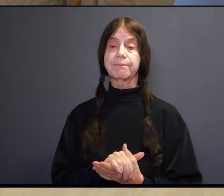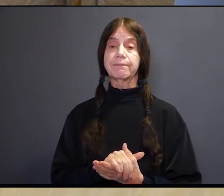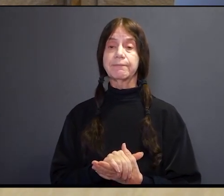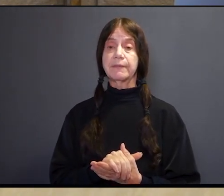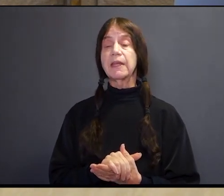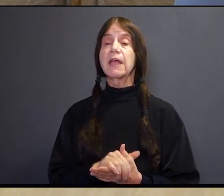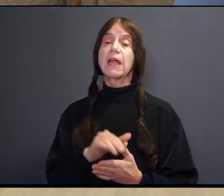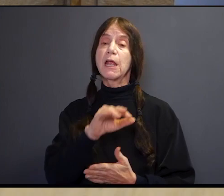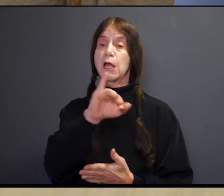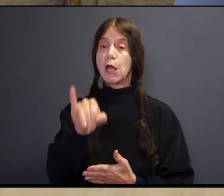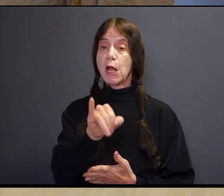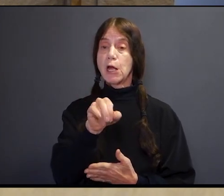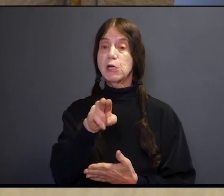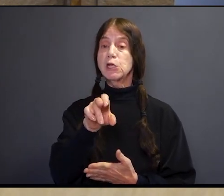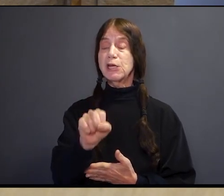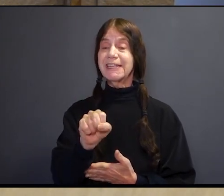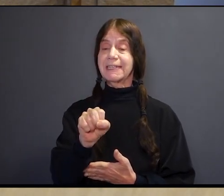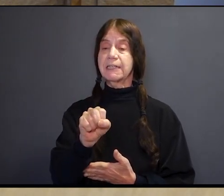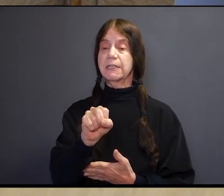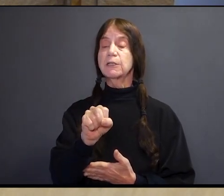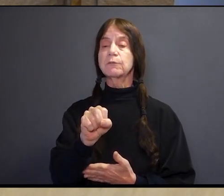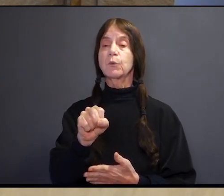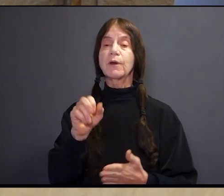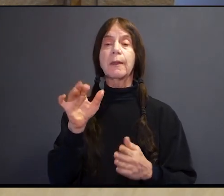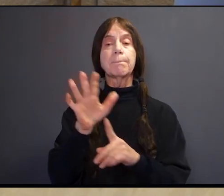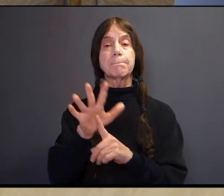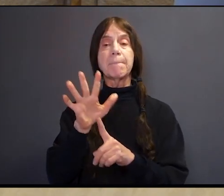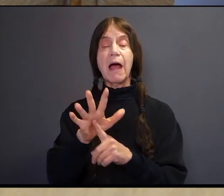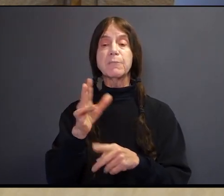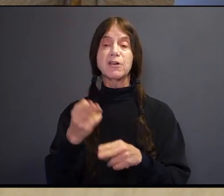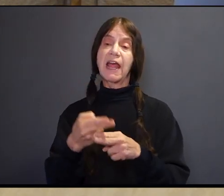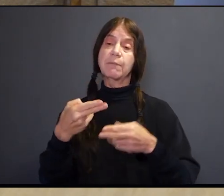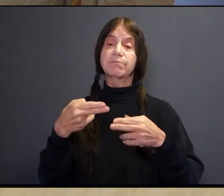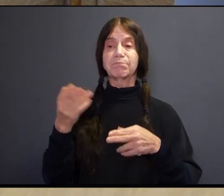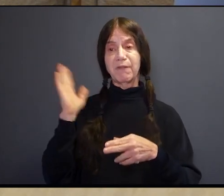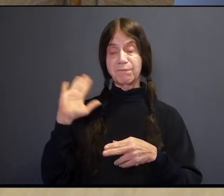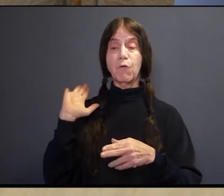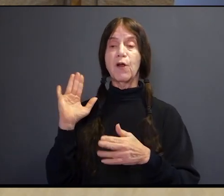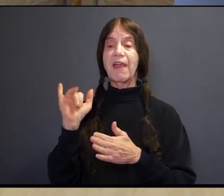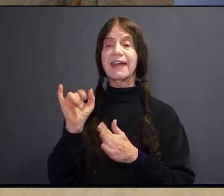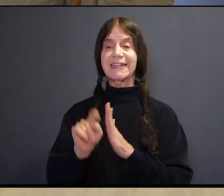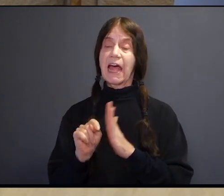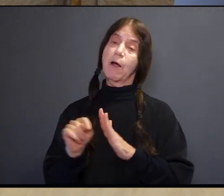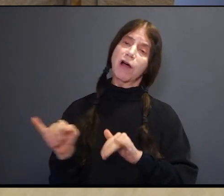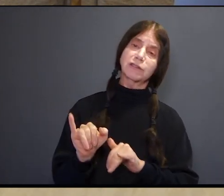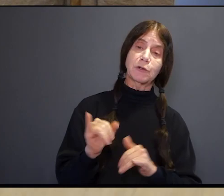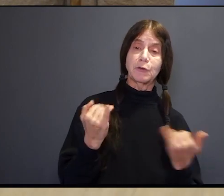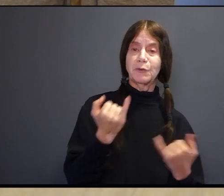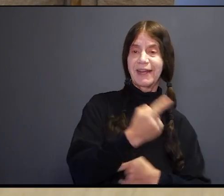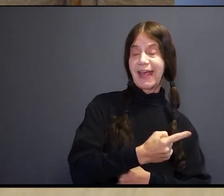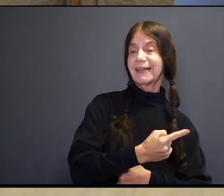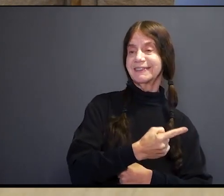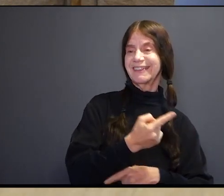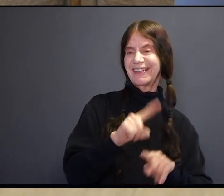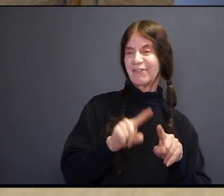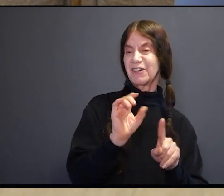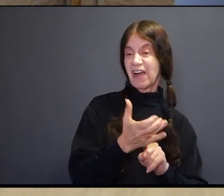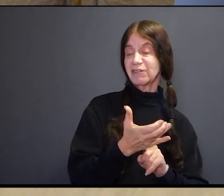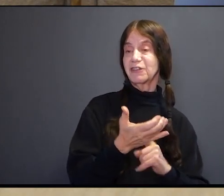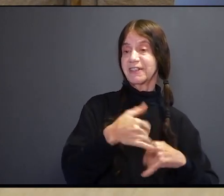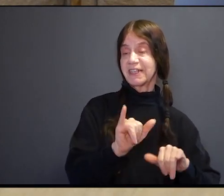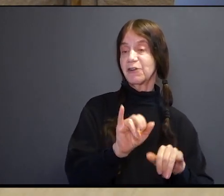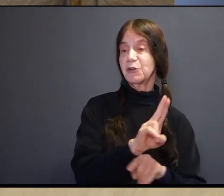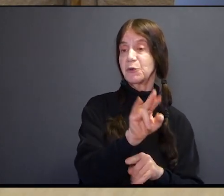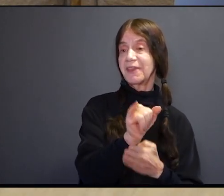a popular name back then, and in many cultures still is, there is something different about the